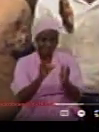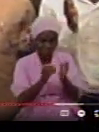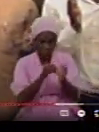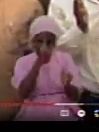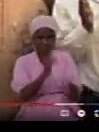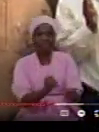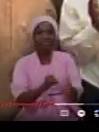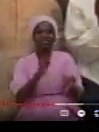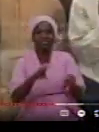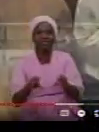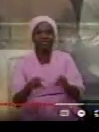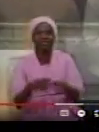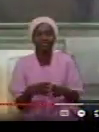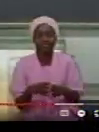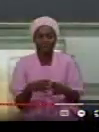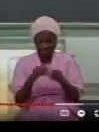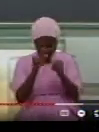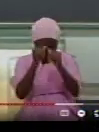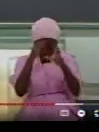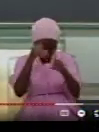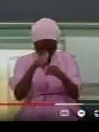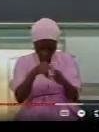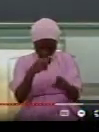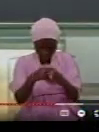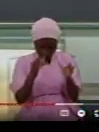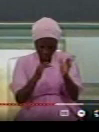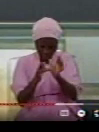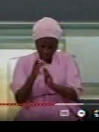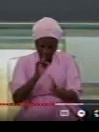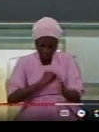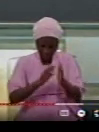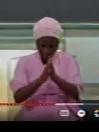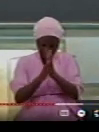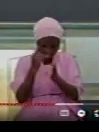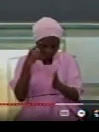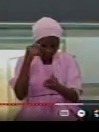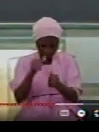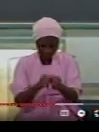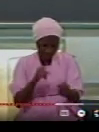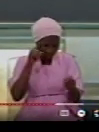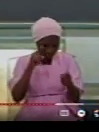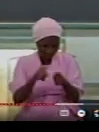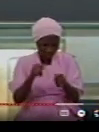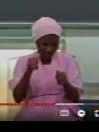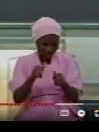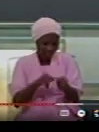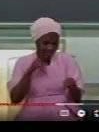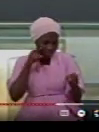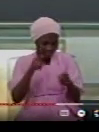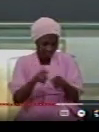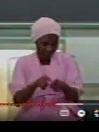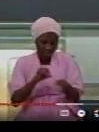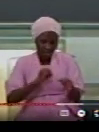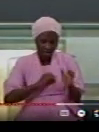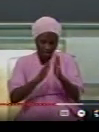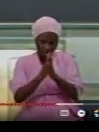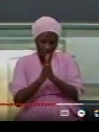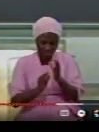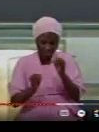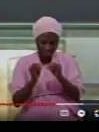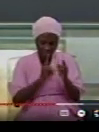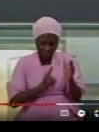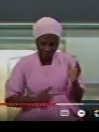Father, in the name of Jesus, I pray for every brother and every sister. I pray,